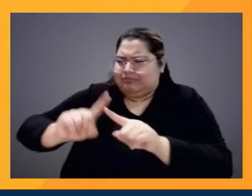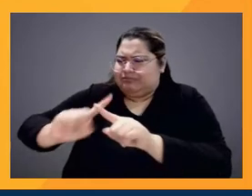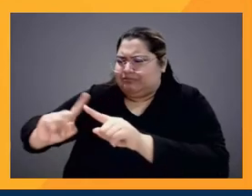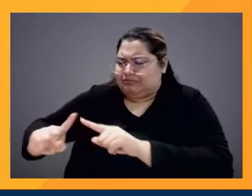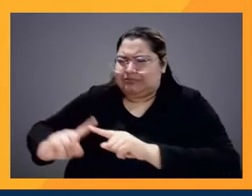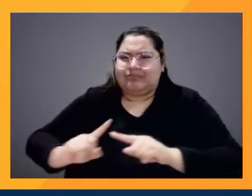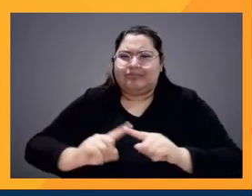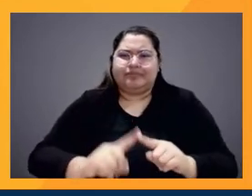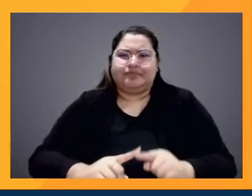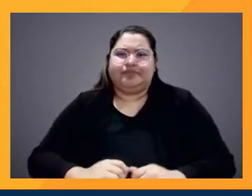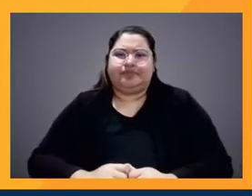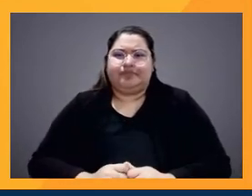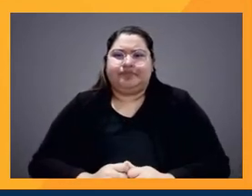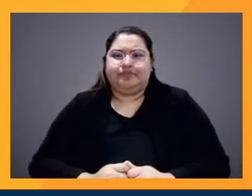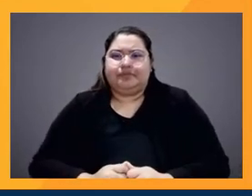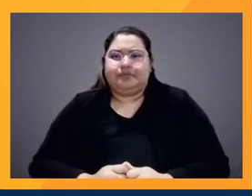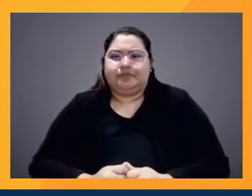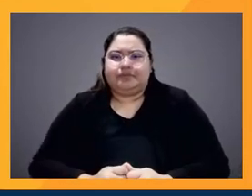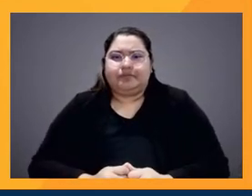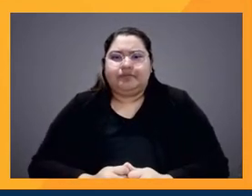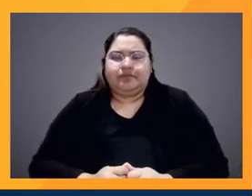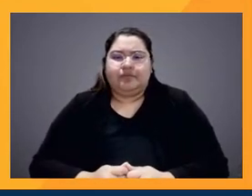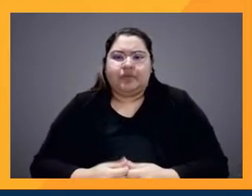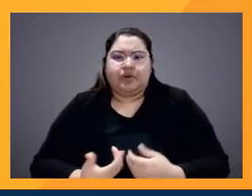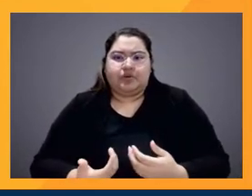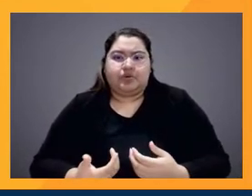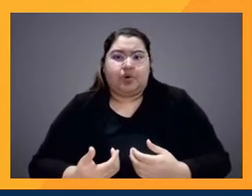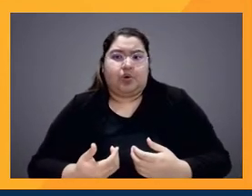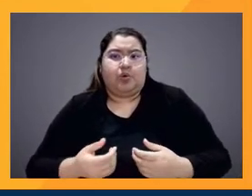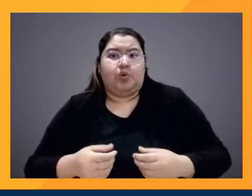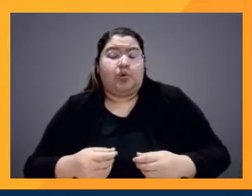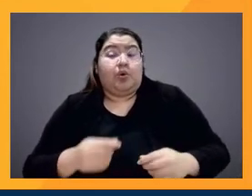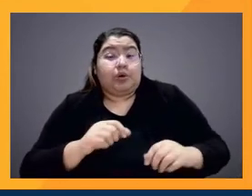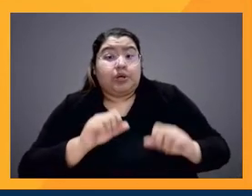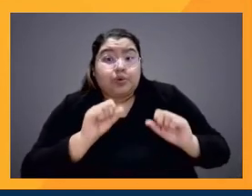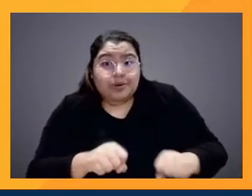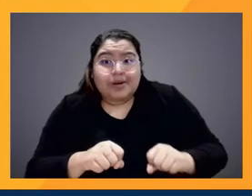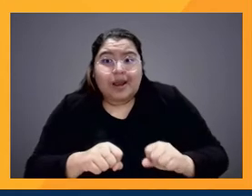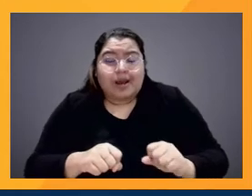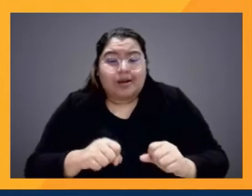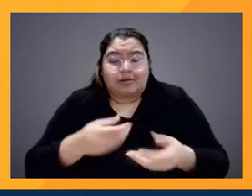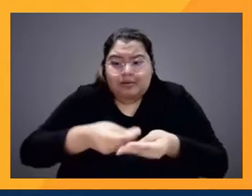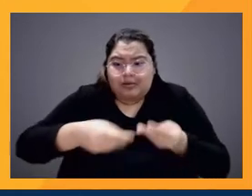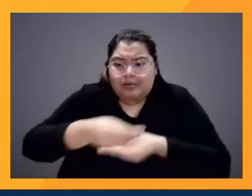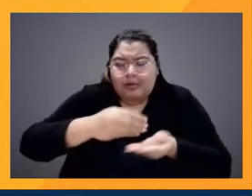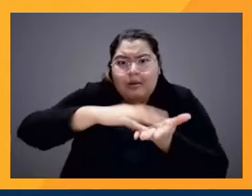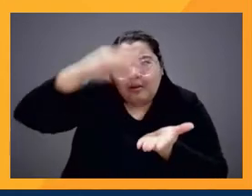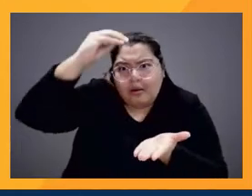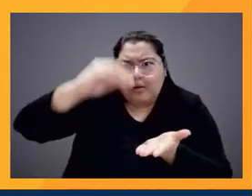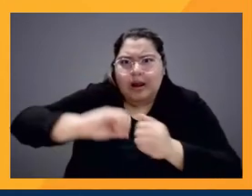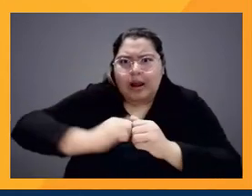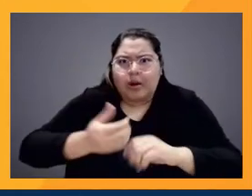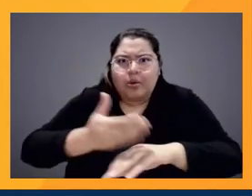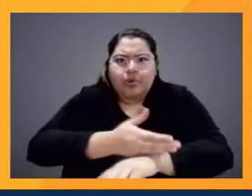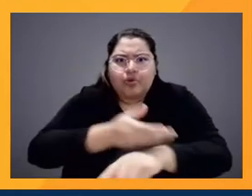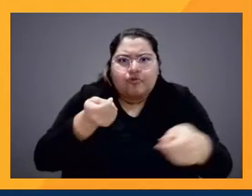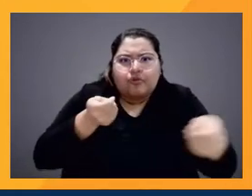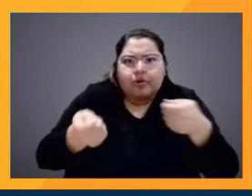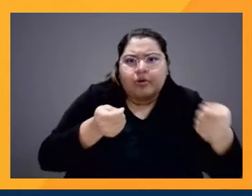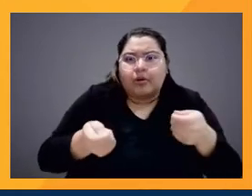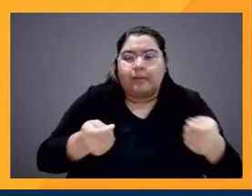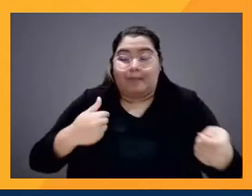time. And it's really important, right? I think the investments that we make in entrepreneurs build our communities. I